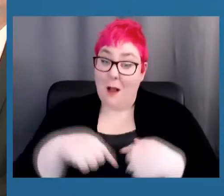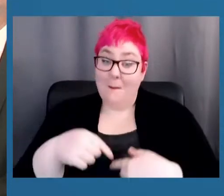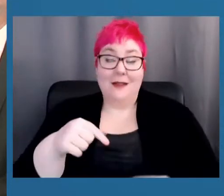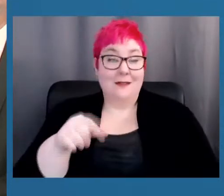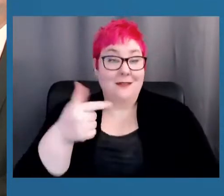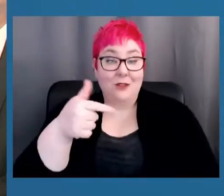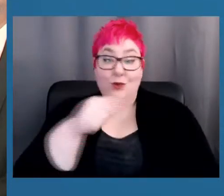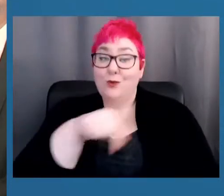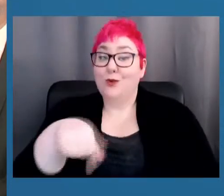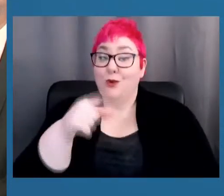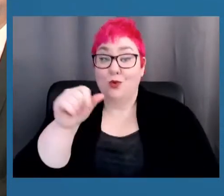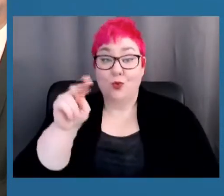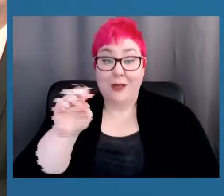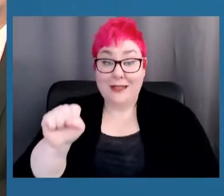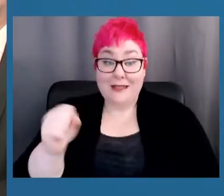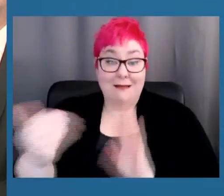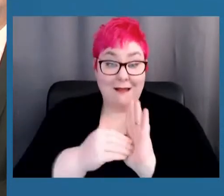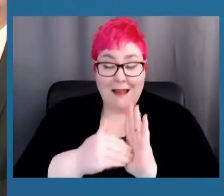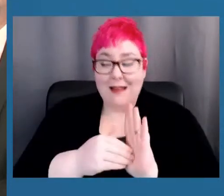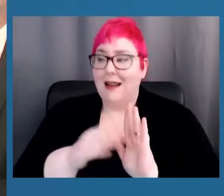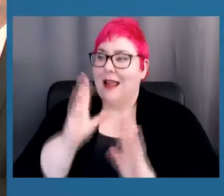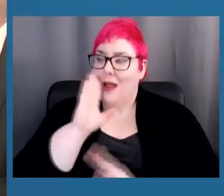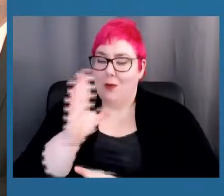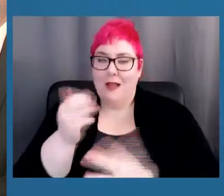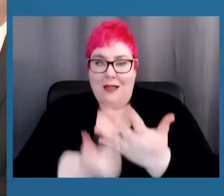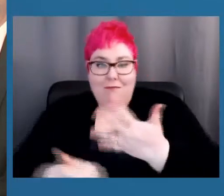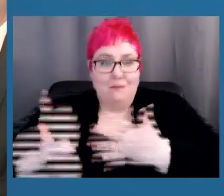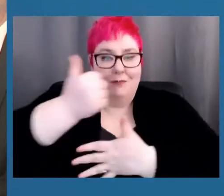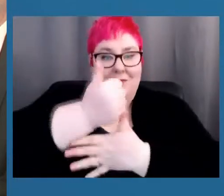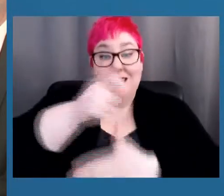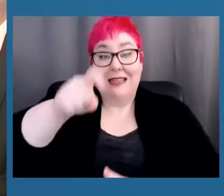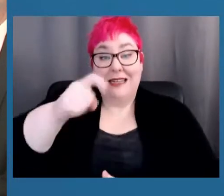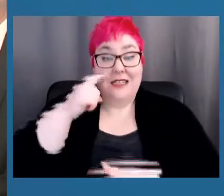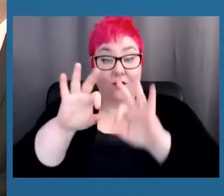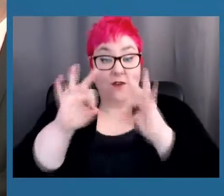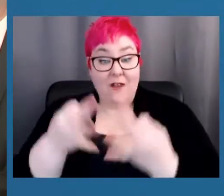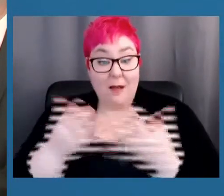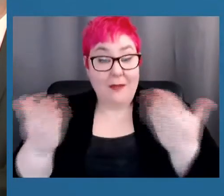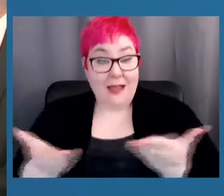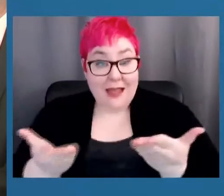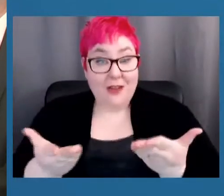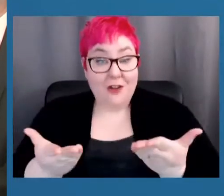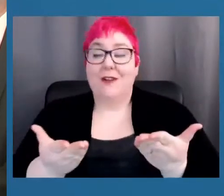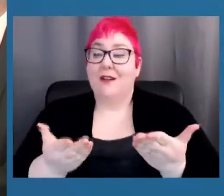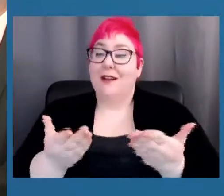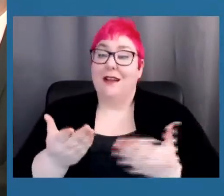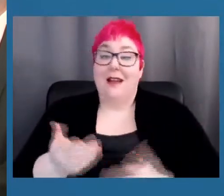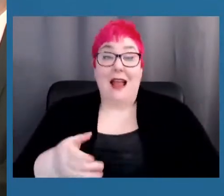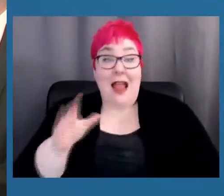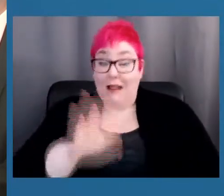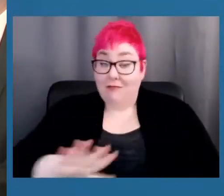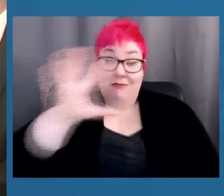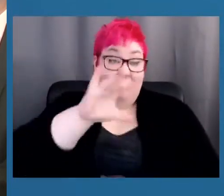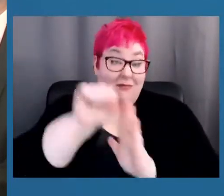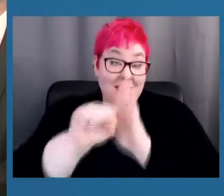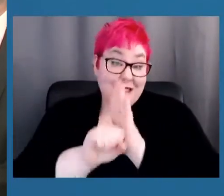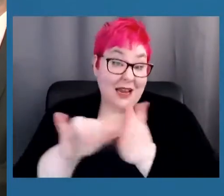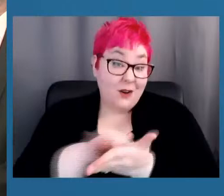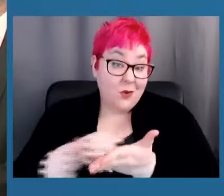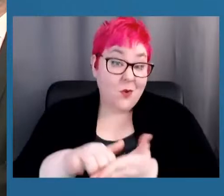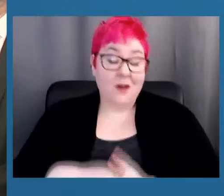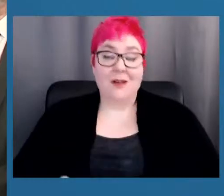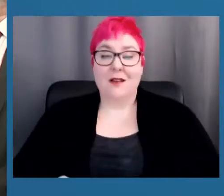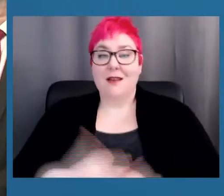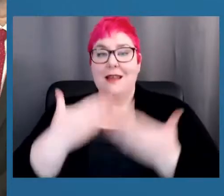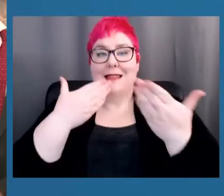for prioritizing the needs of families here in Queens and throughout the entire state. Thank you for